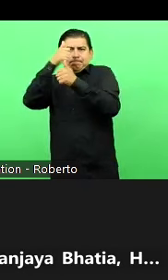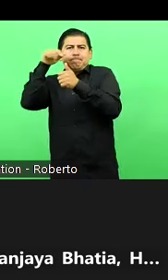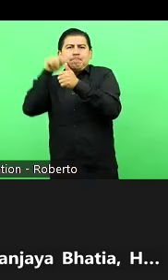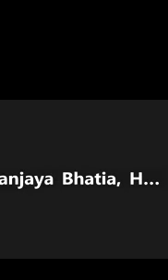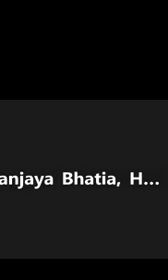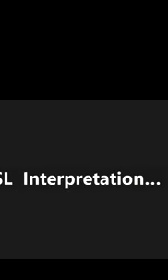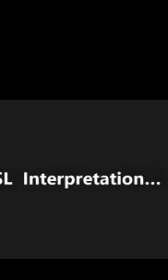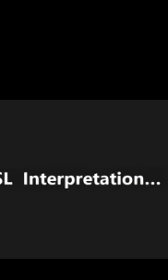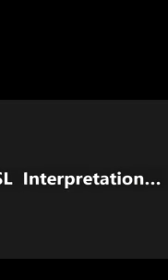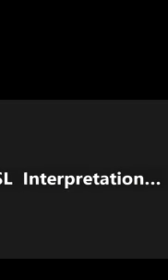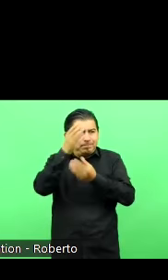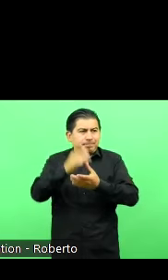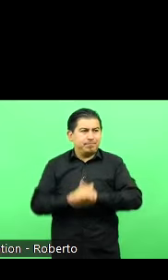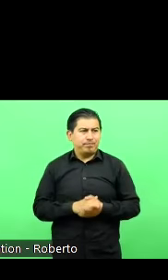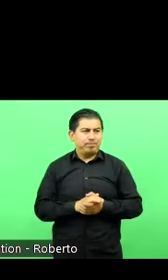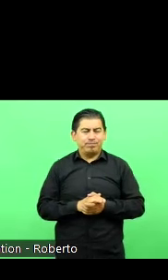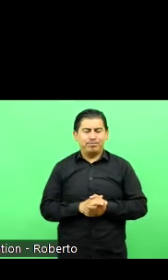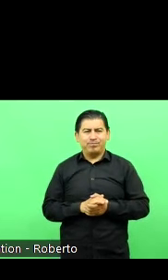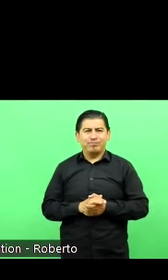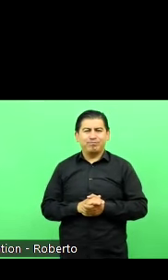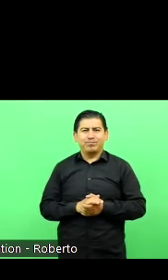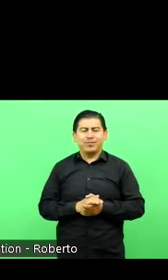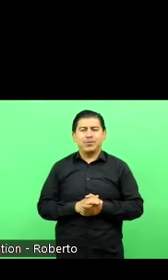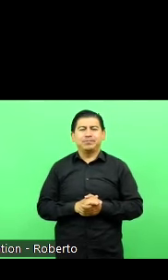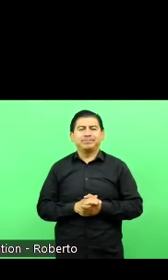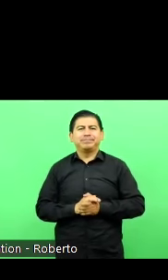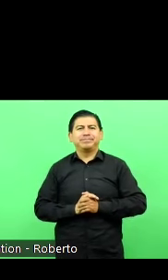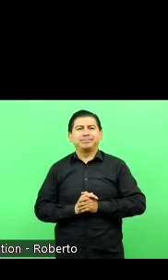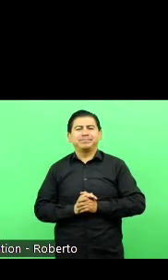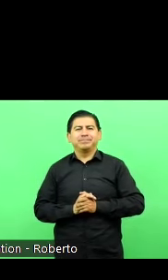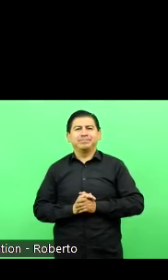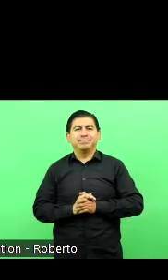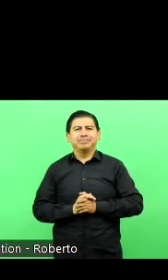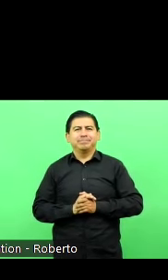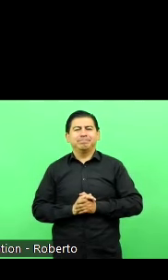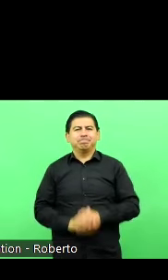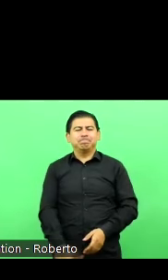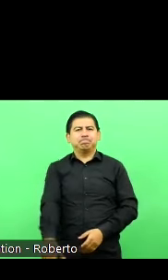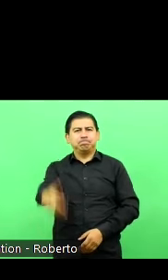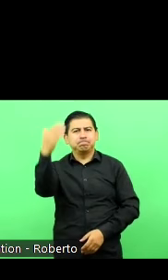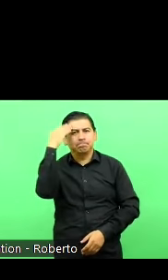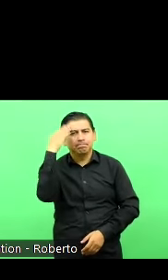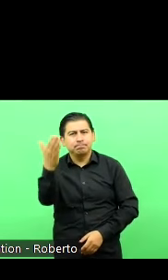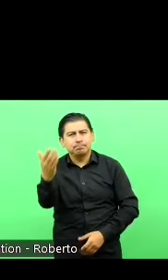Dear colleagues and distinguished participants, a very warm welcome to all of